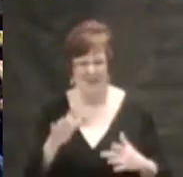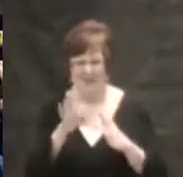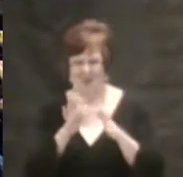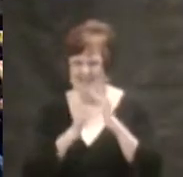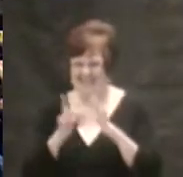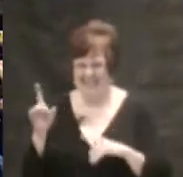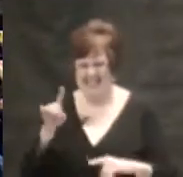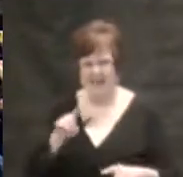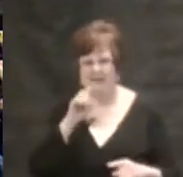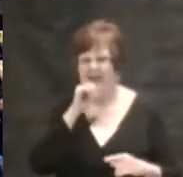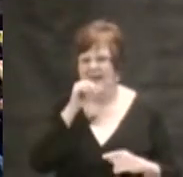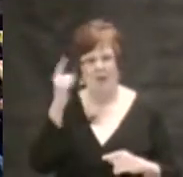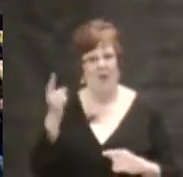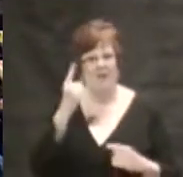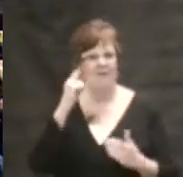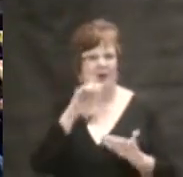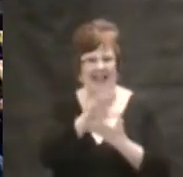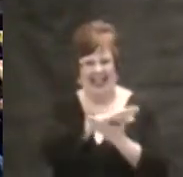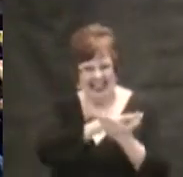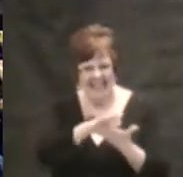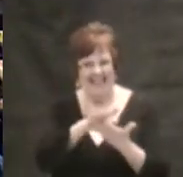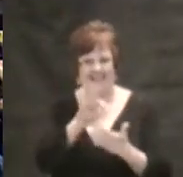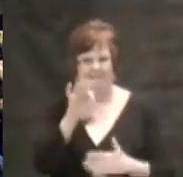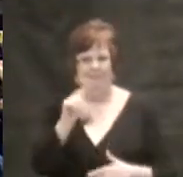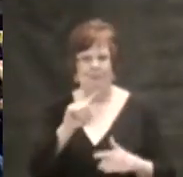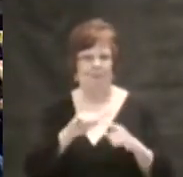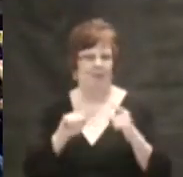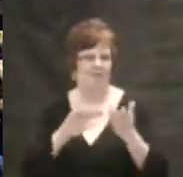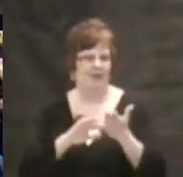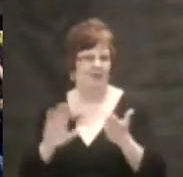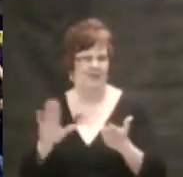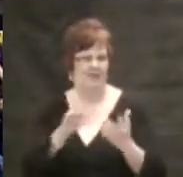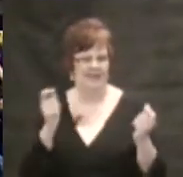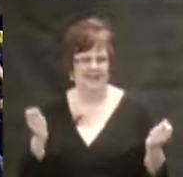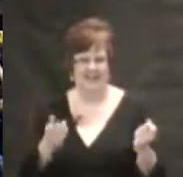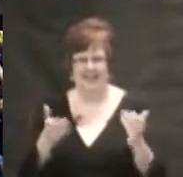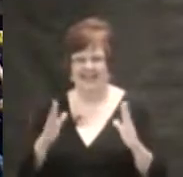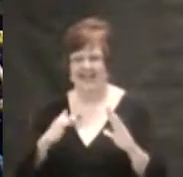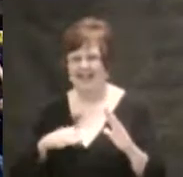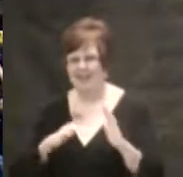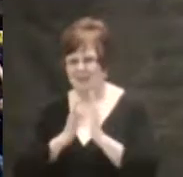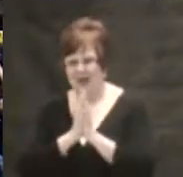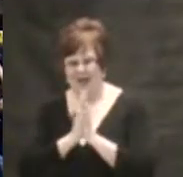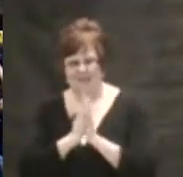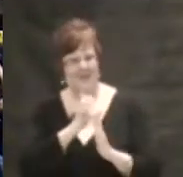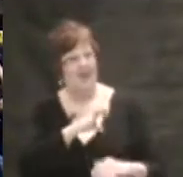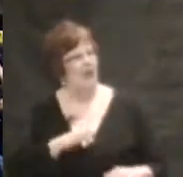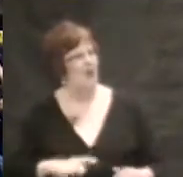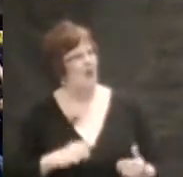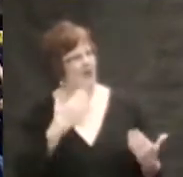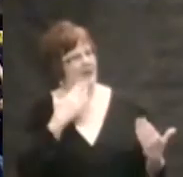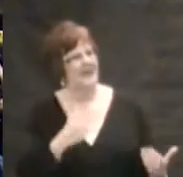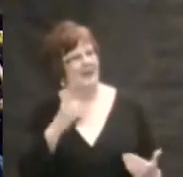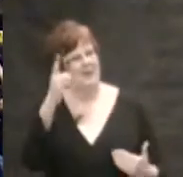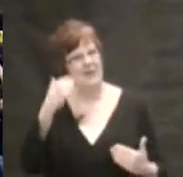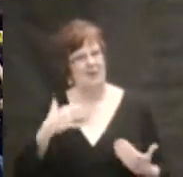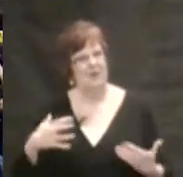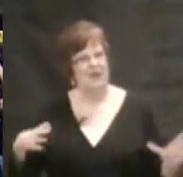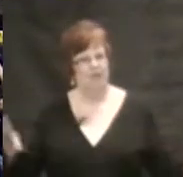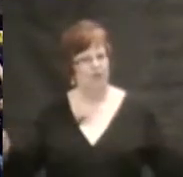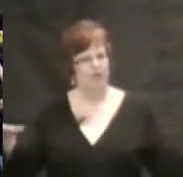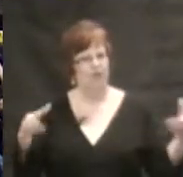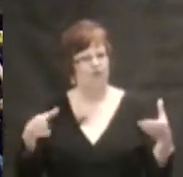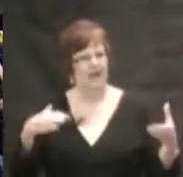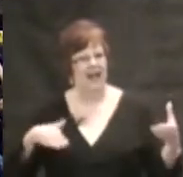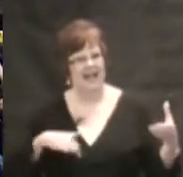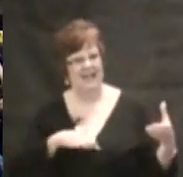not only to clean feet, but to forgive you all of your sins. Let us pray. Lord, we thank you that you have gathered us here. I